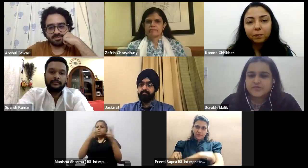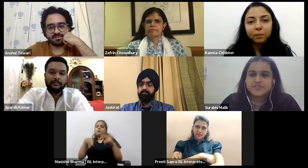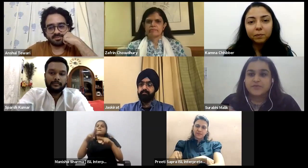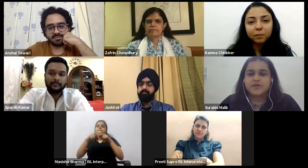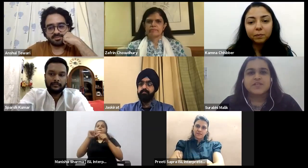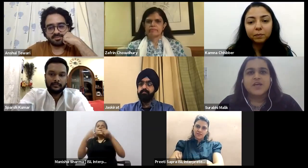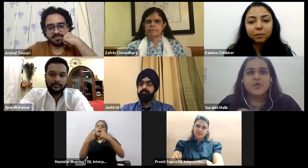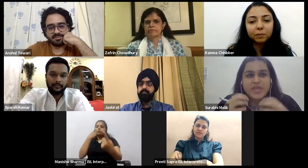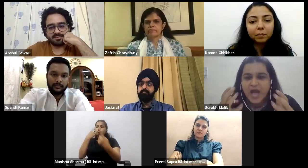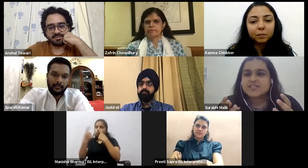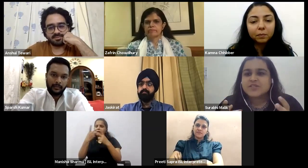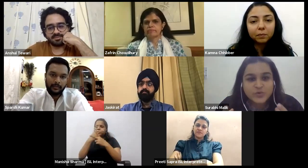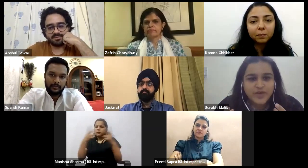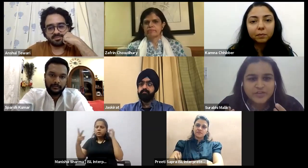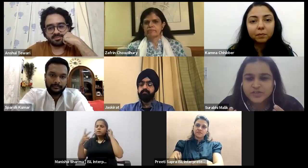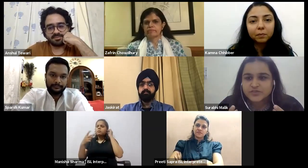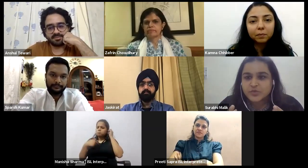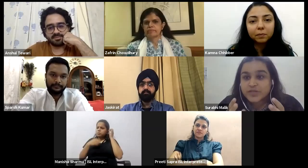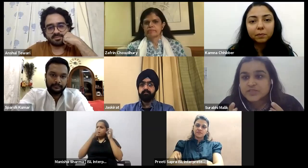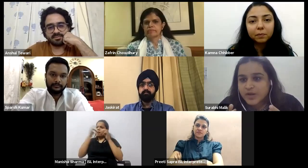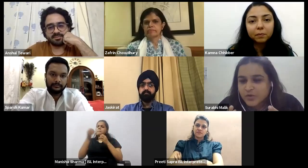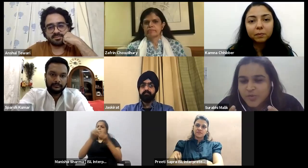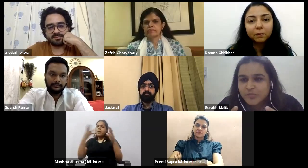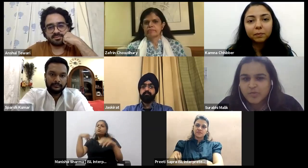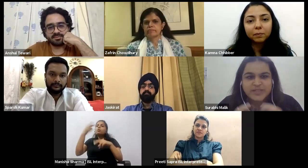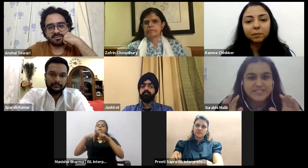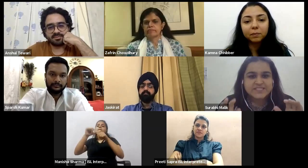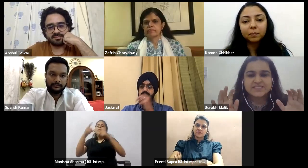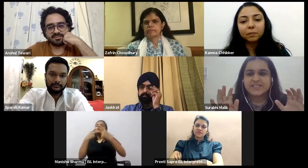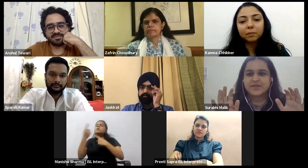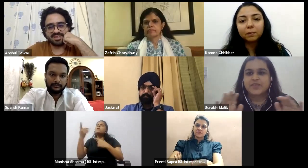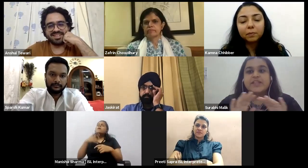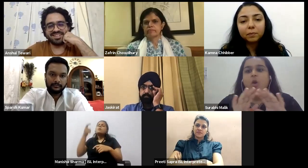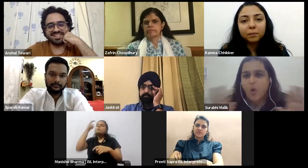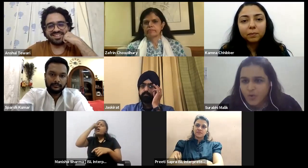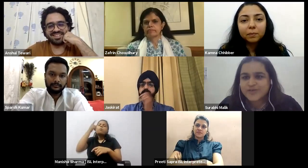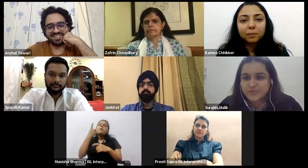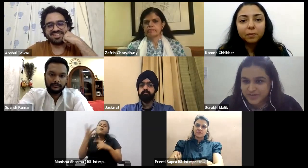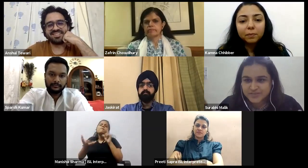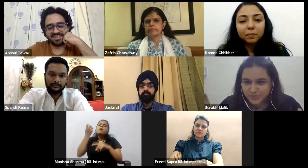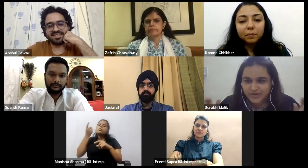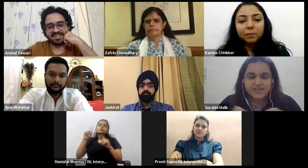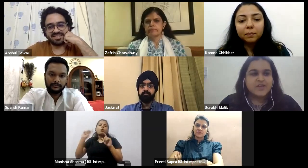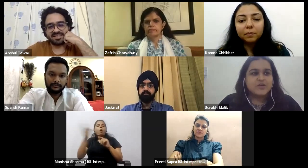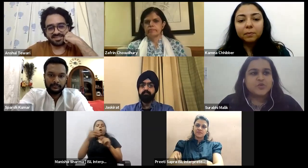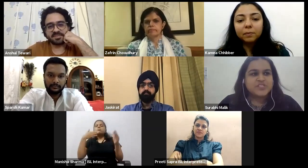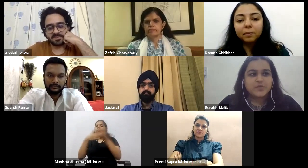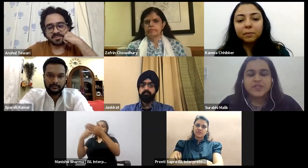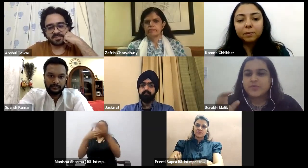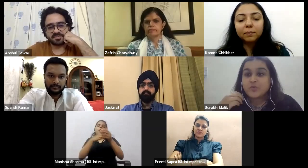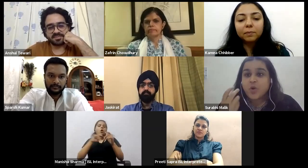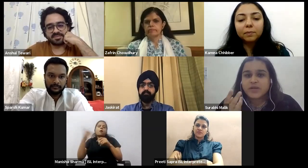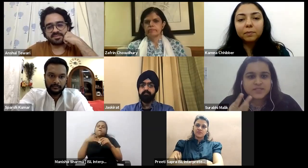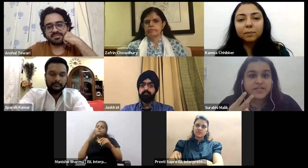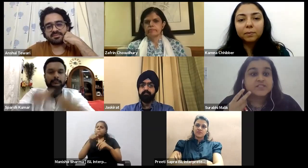media literacy efforts, we asked a lot of fact checkers, what is the one common problem? And this is like something they all face broadly. So we checked